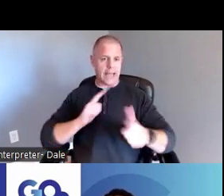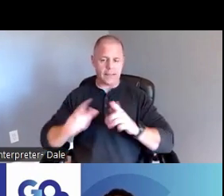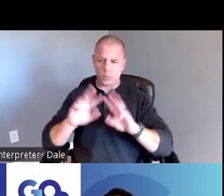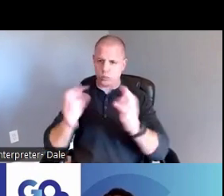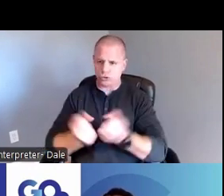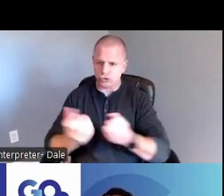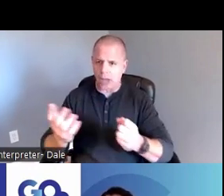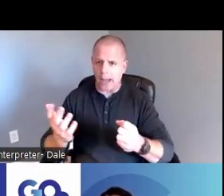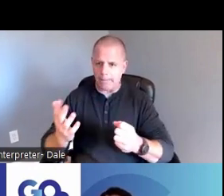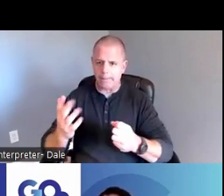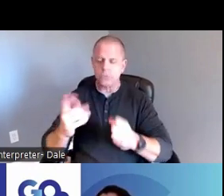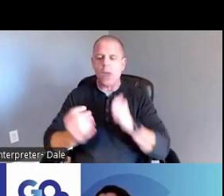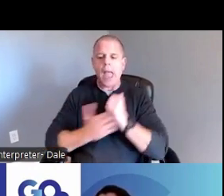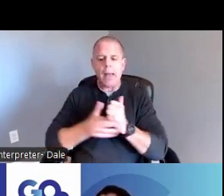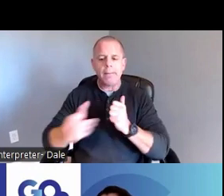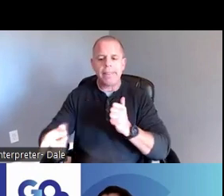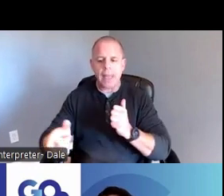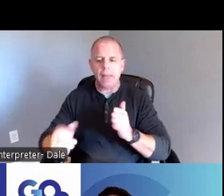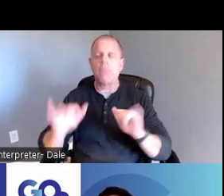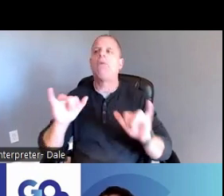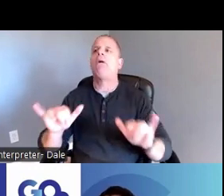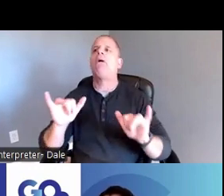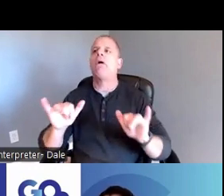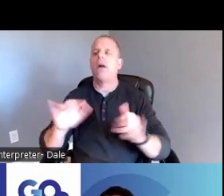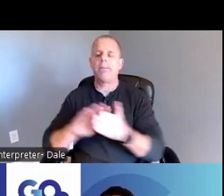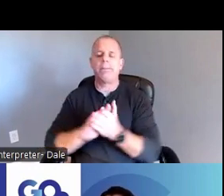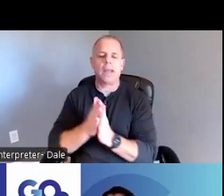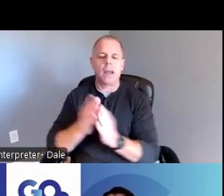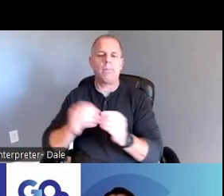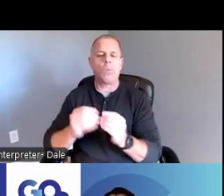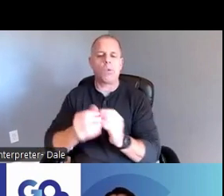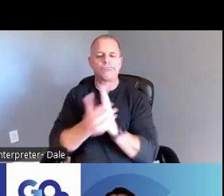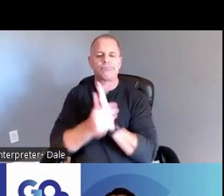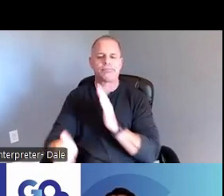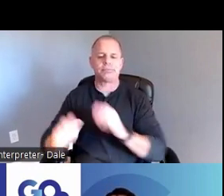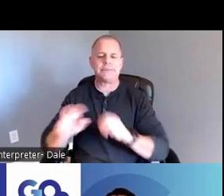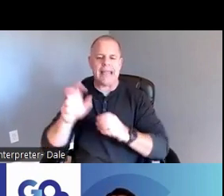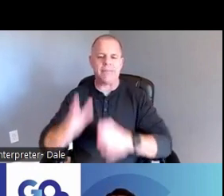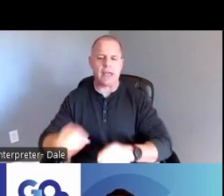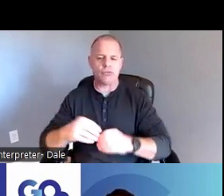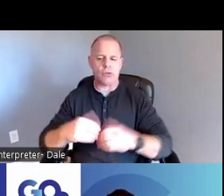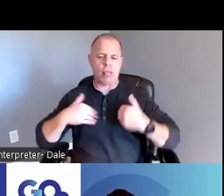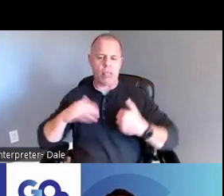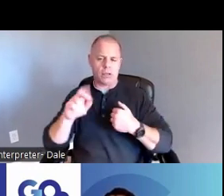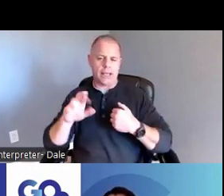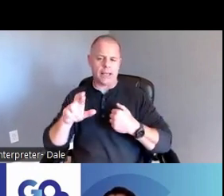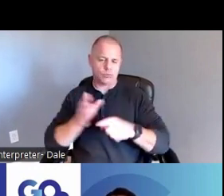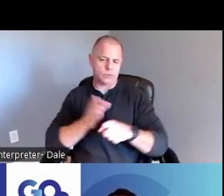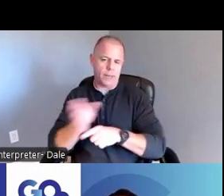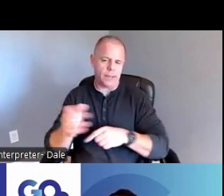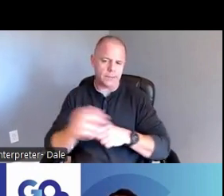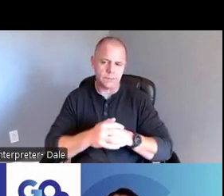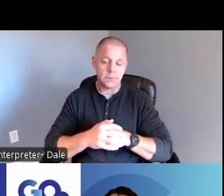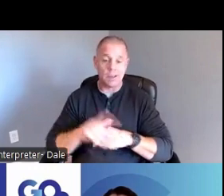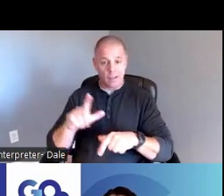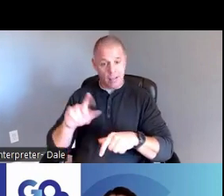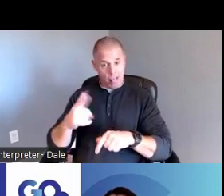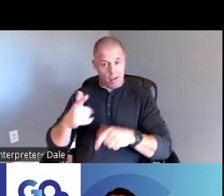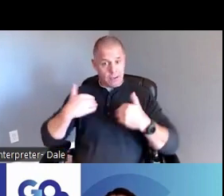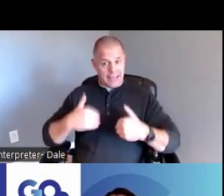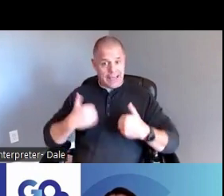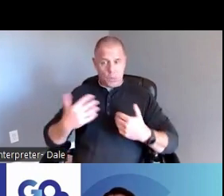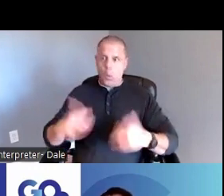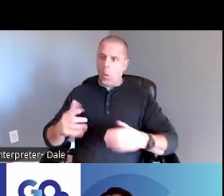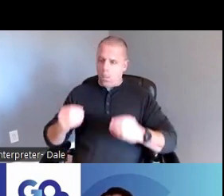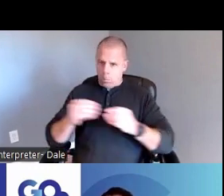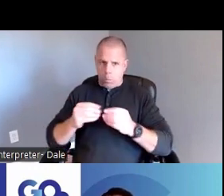to further their work as a navigator in the lung cancer space. Lung cancer is becoming more popular